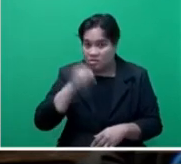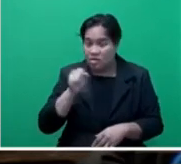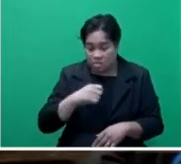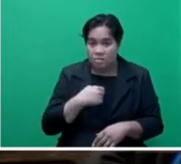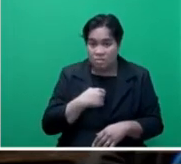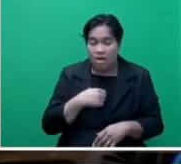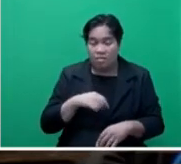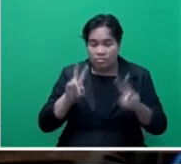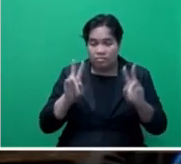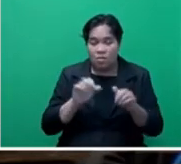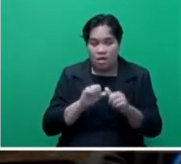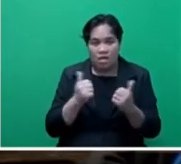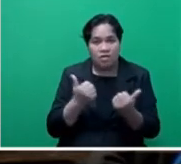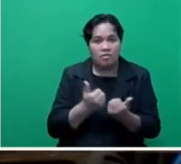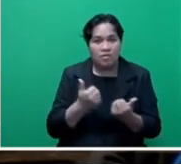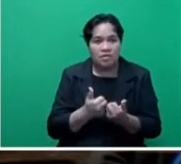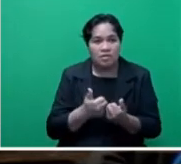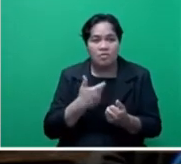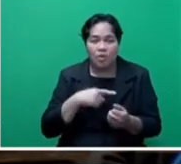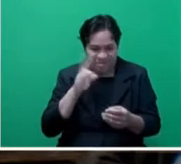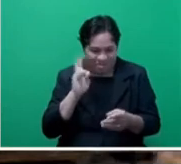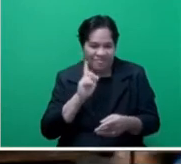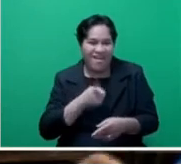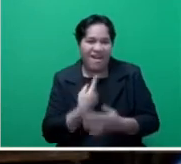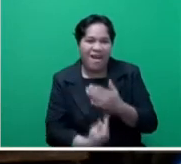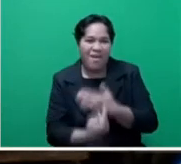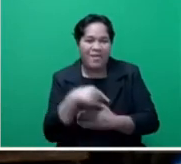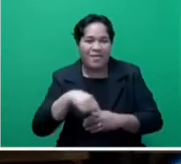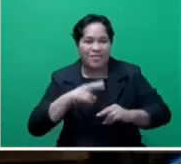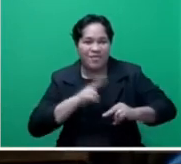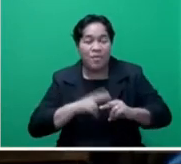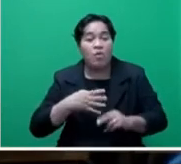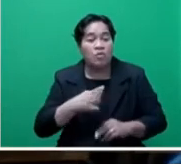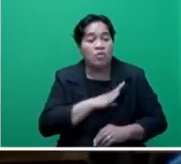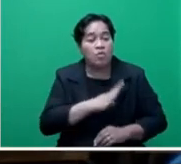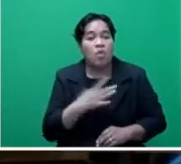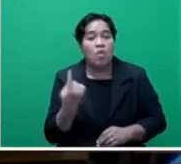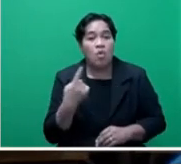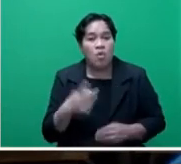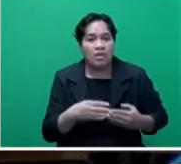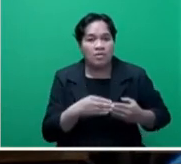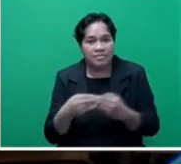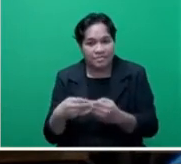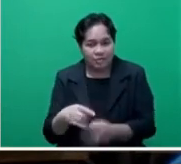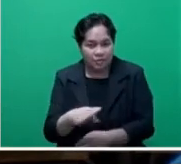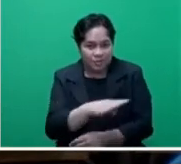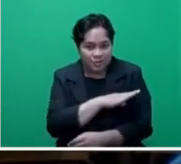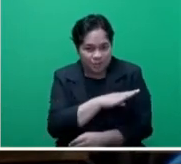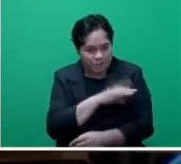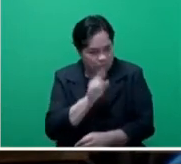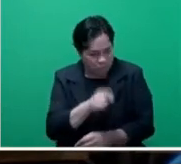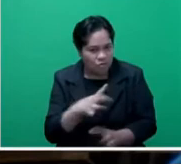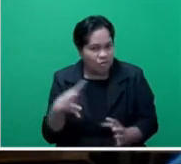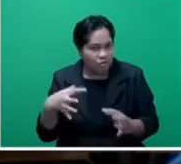this belief has come to fruition in Fiji through the bold leadership of our Honourable Prime Minister in many